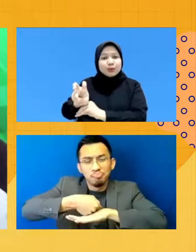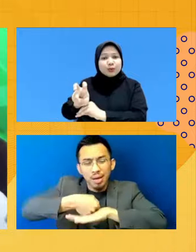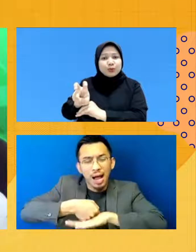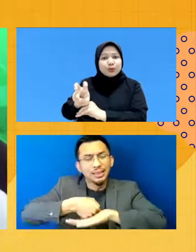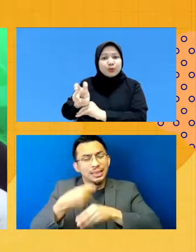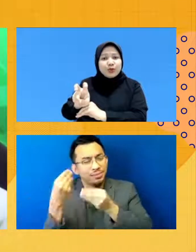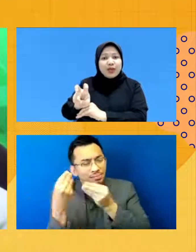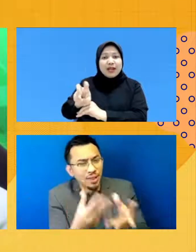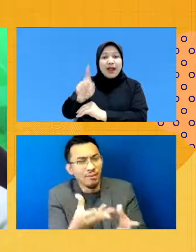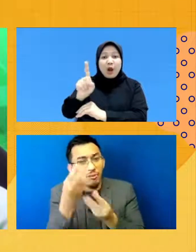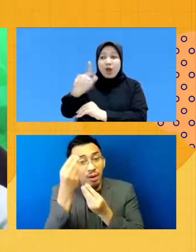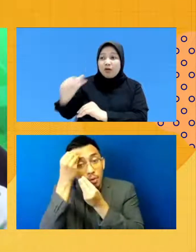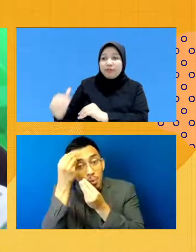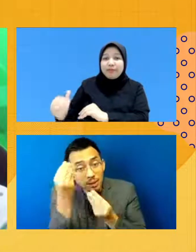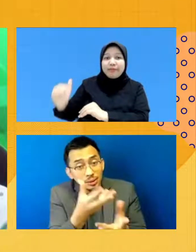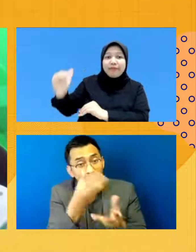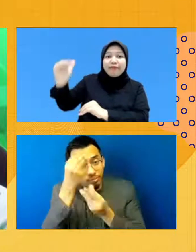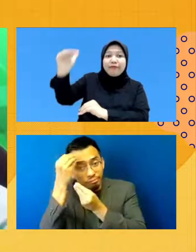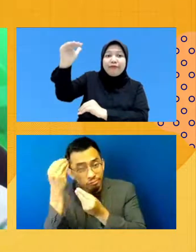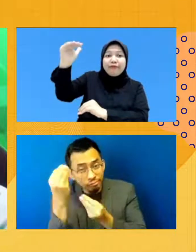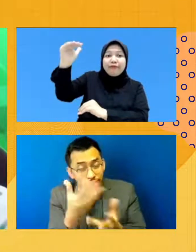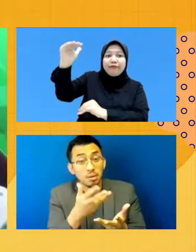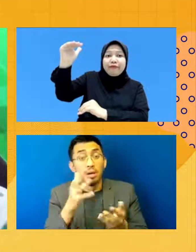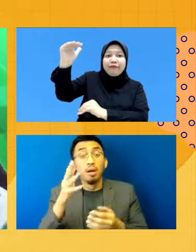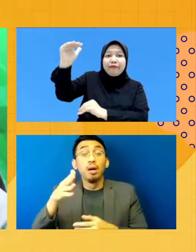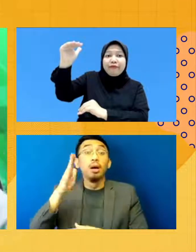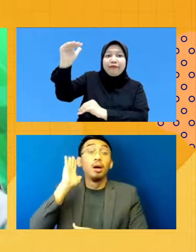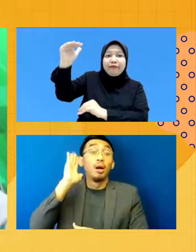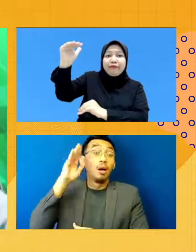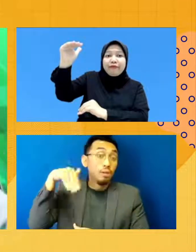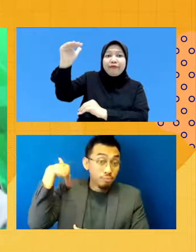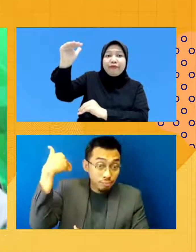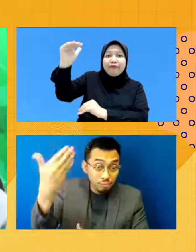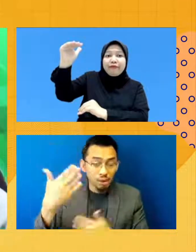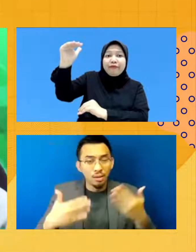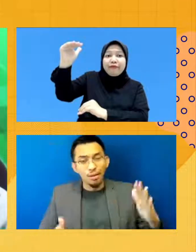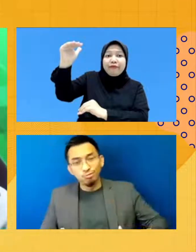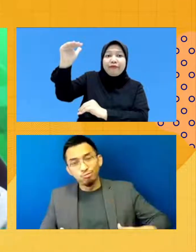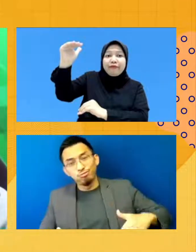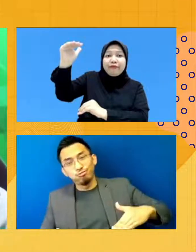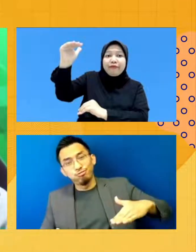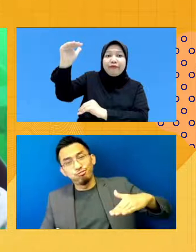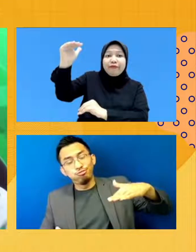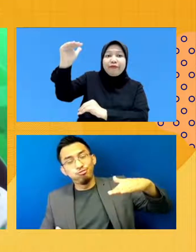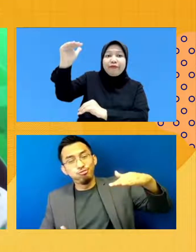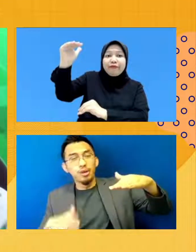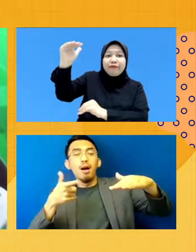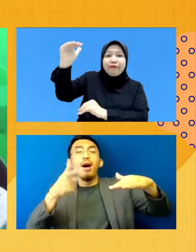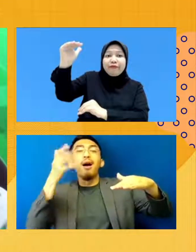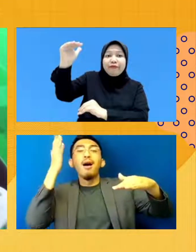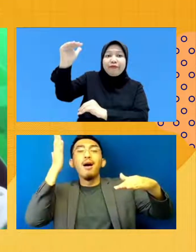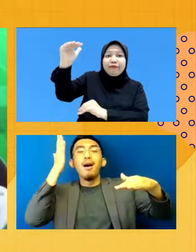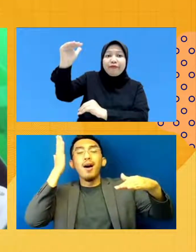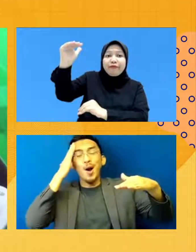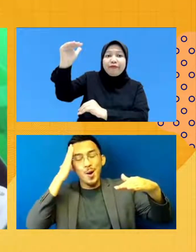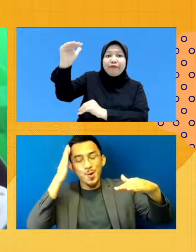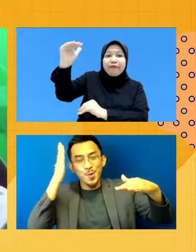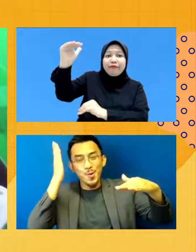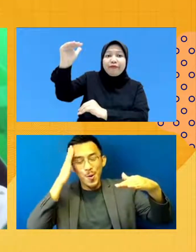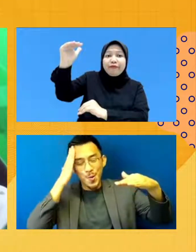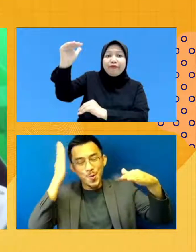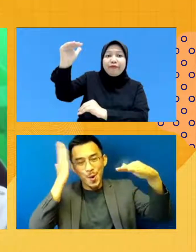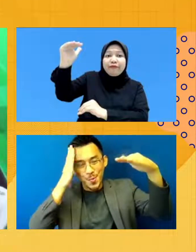So these things we have to uh, bring towards these things,